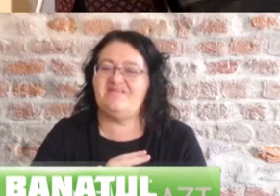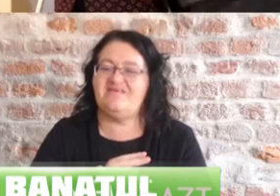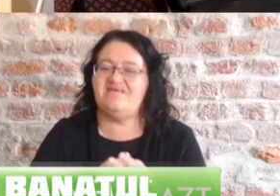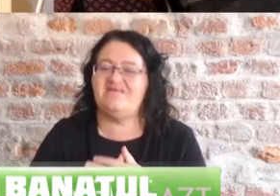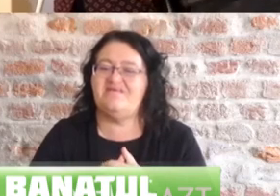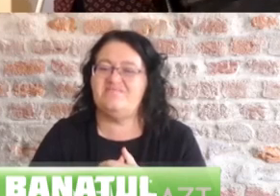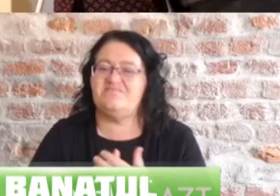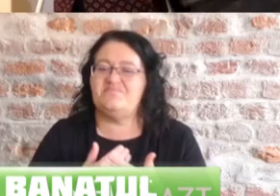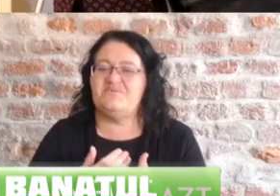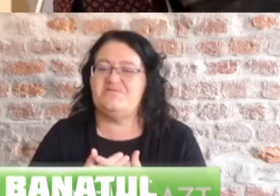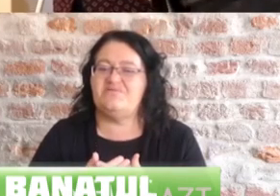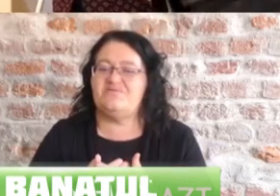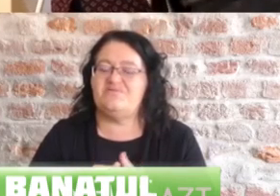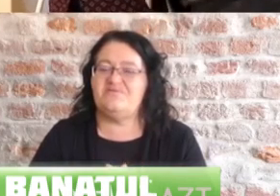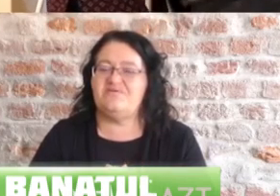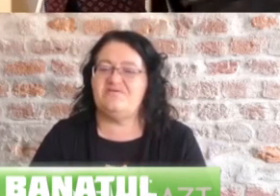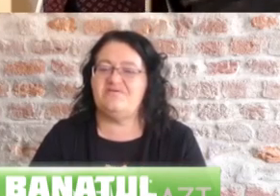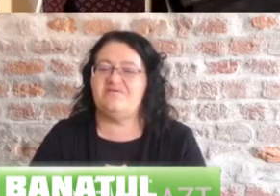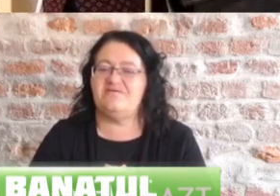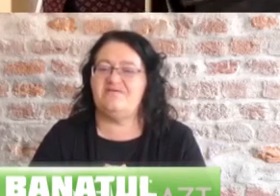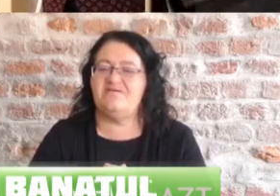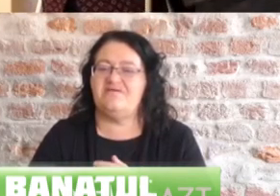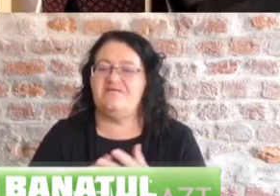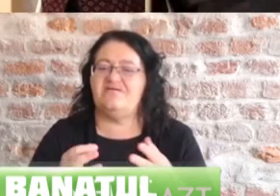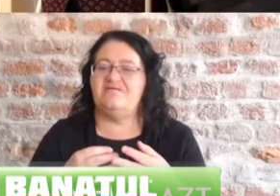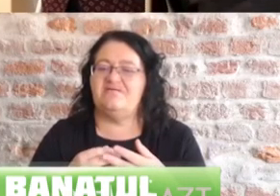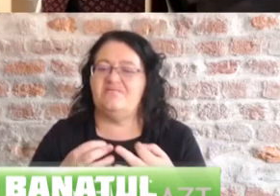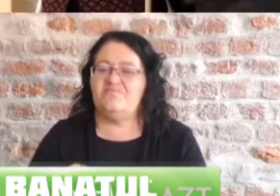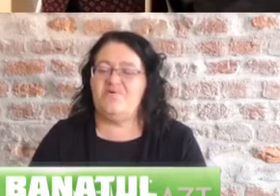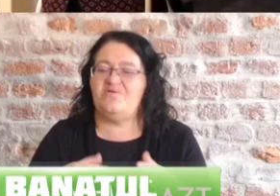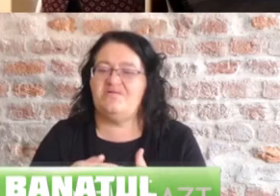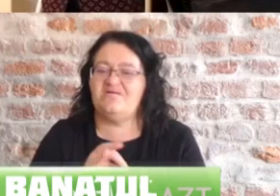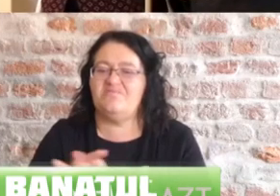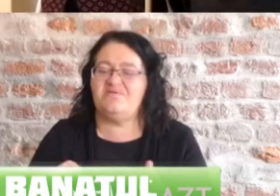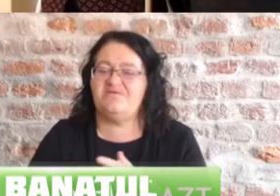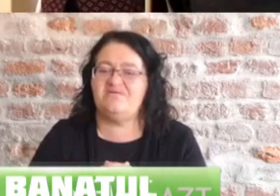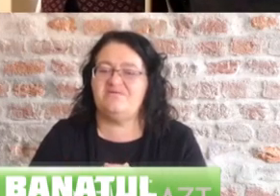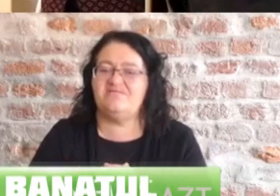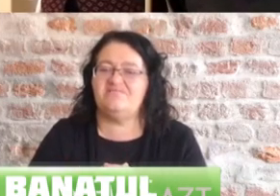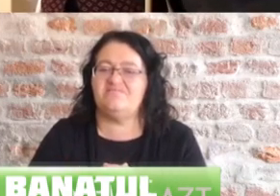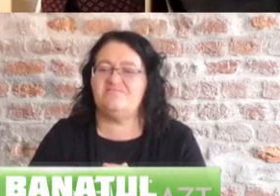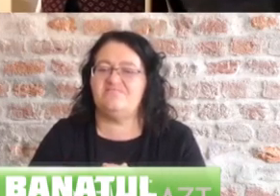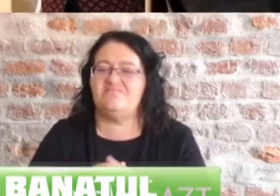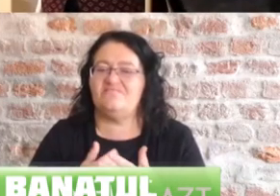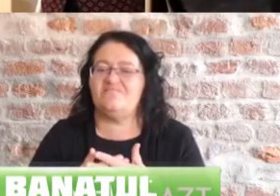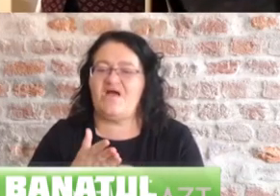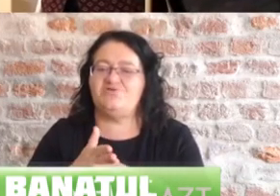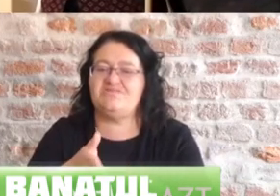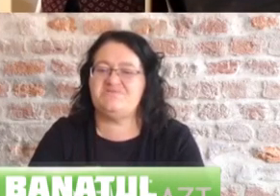above criteria, which contain modern values of sustainability, ecology,